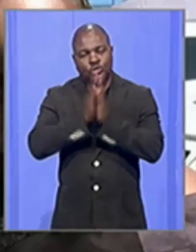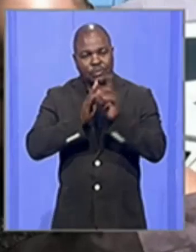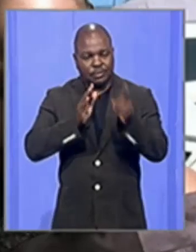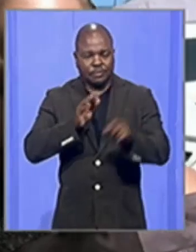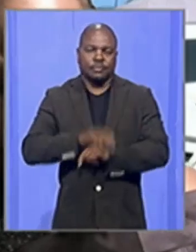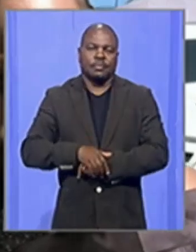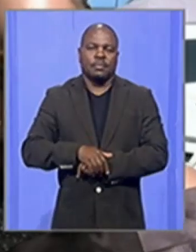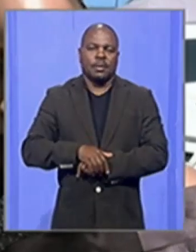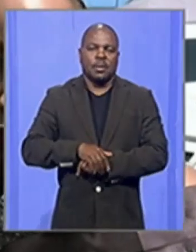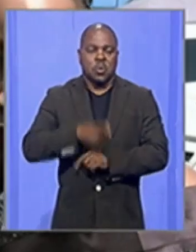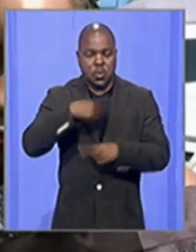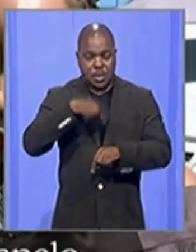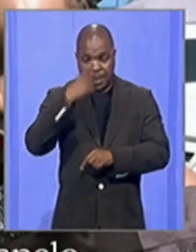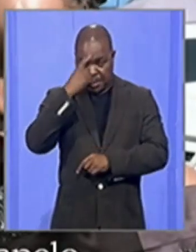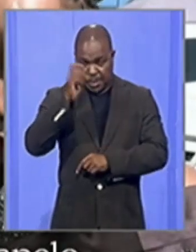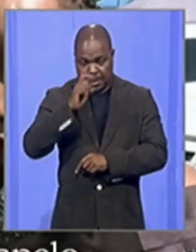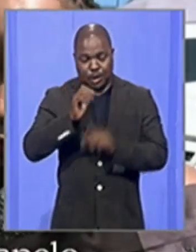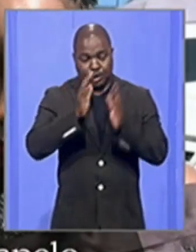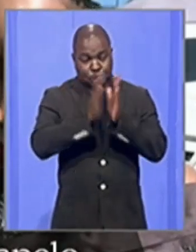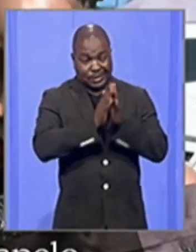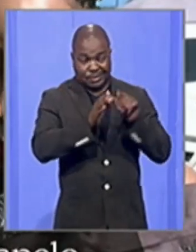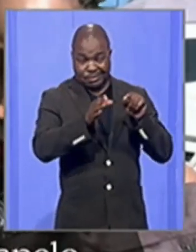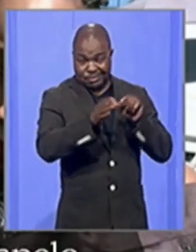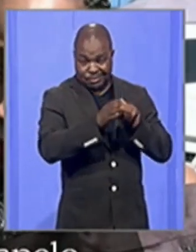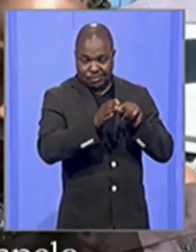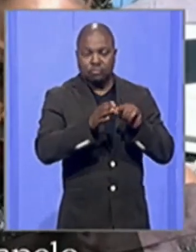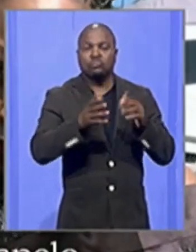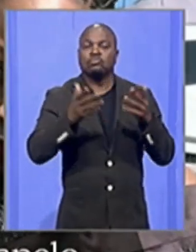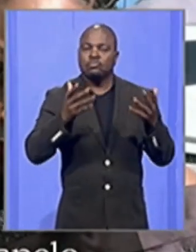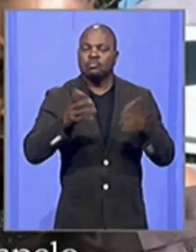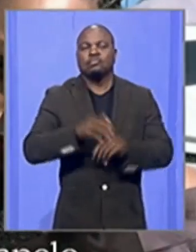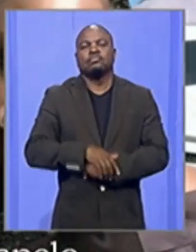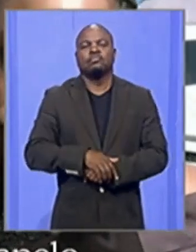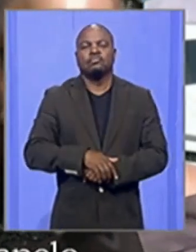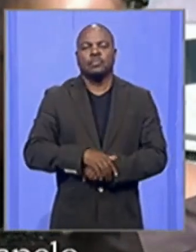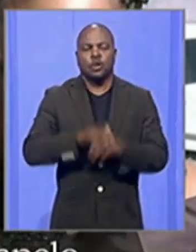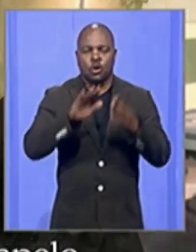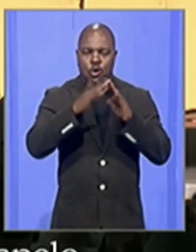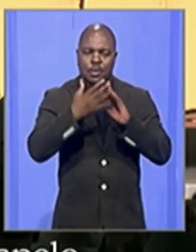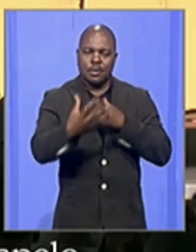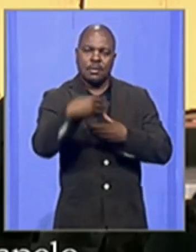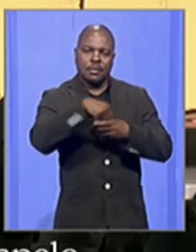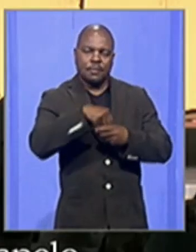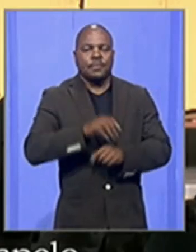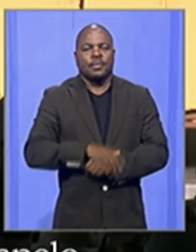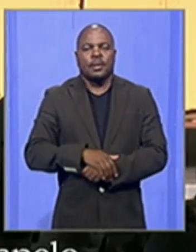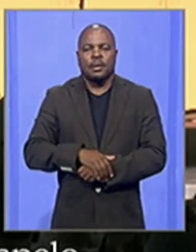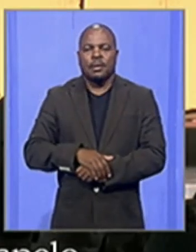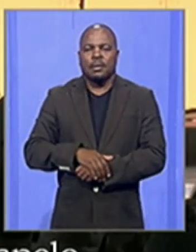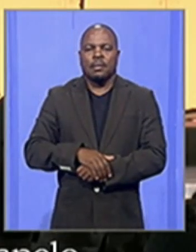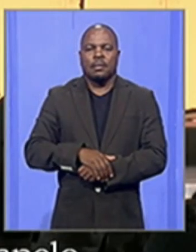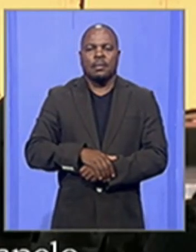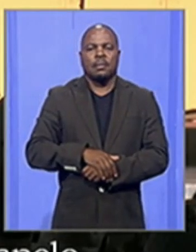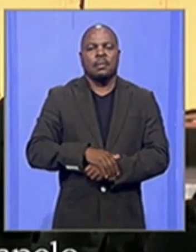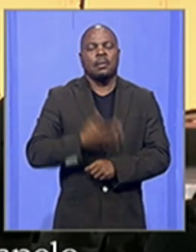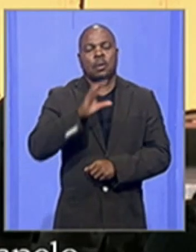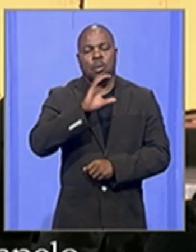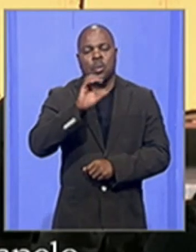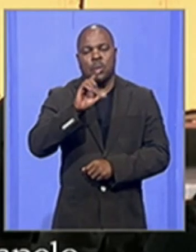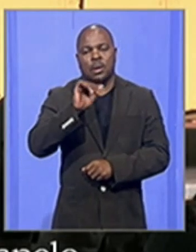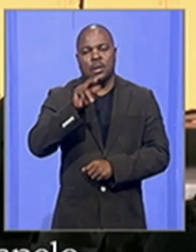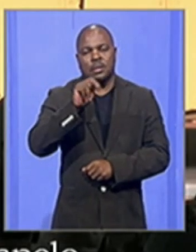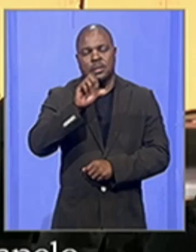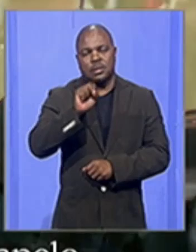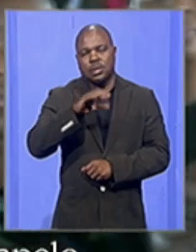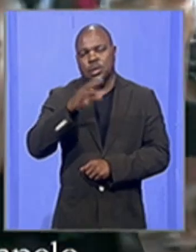isolate them. We believe that the church is part of the society. Mo Apostolo Collins Dlomo wa kereke